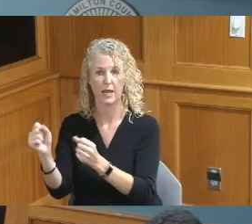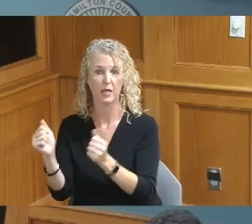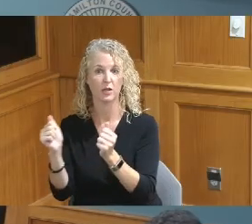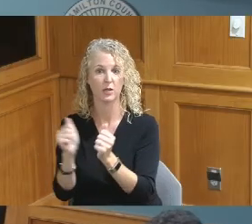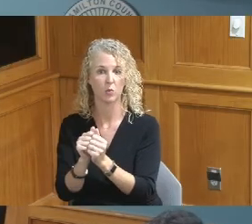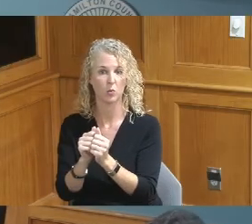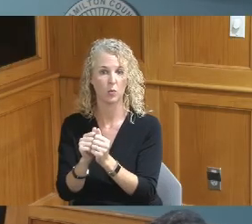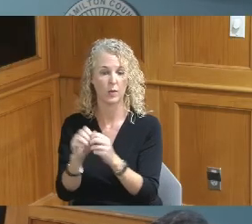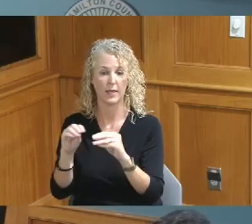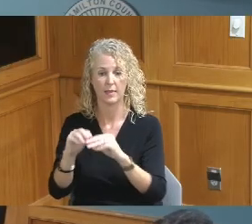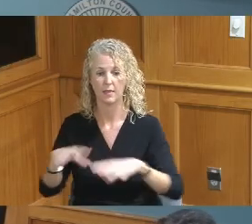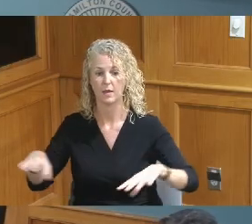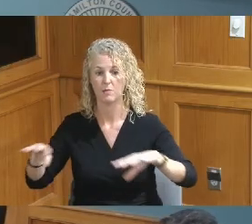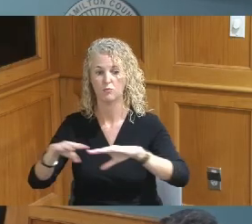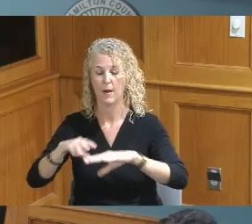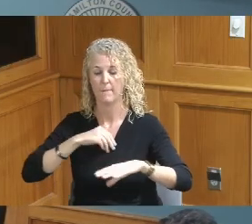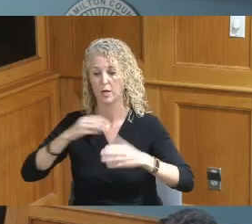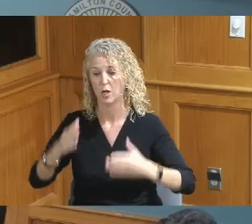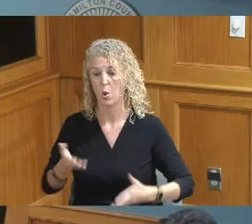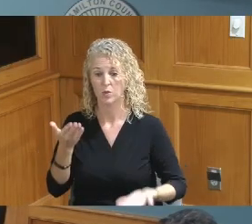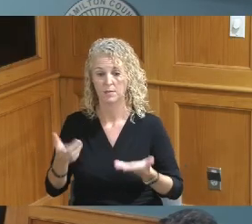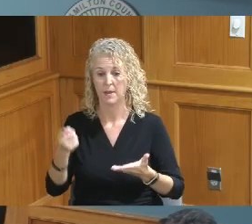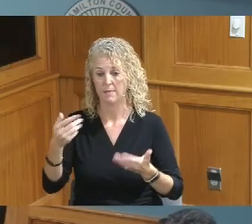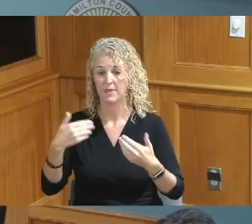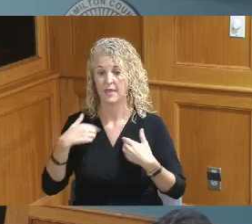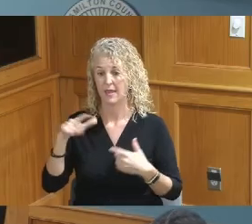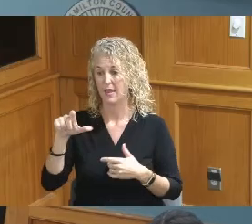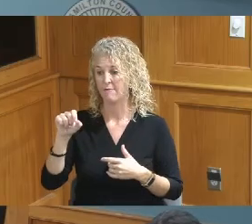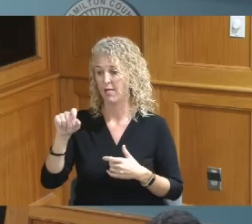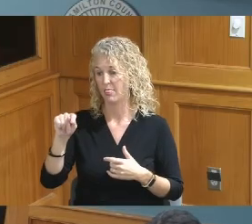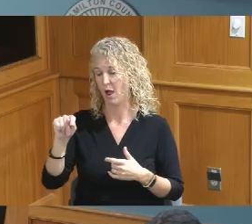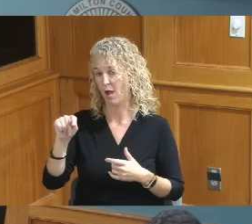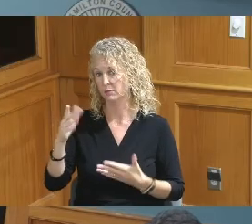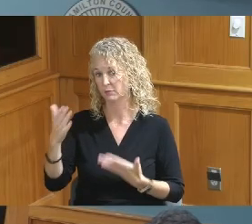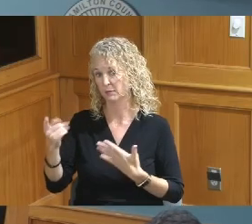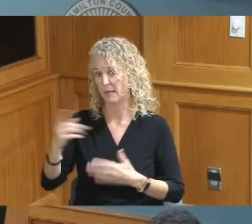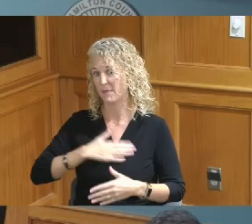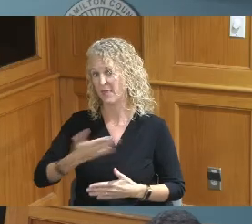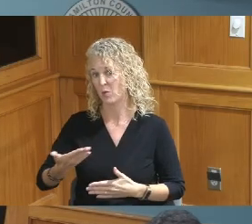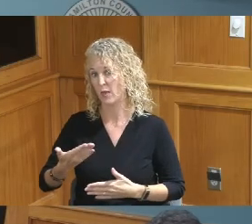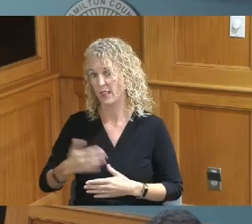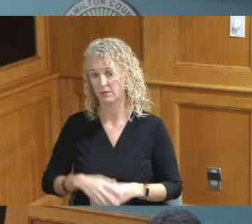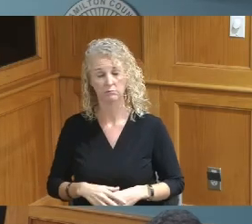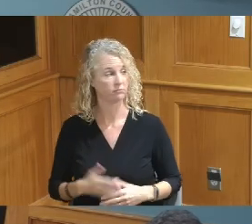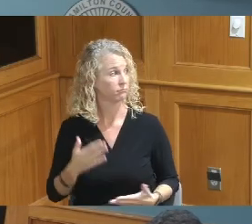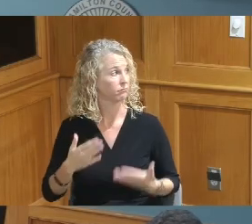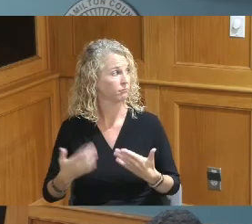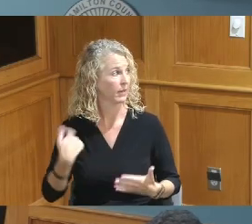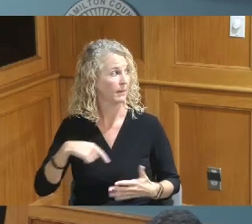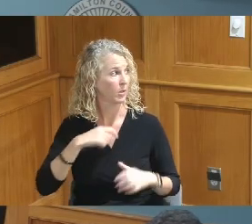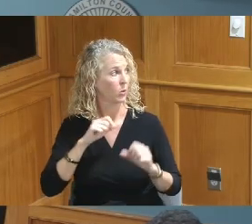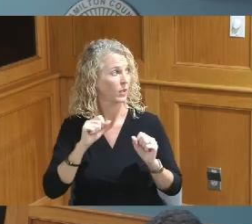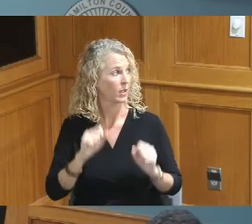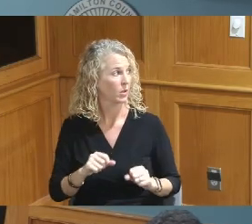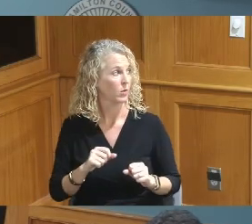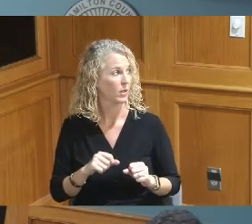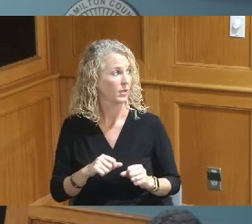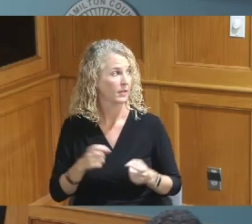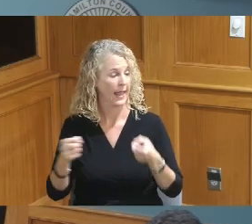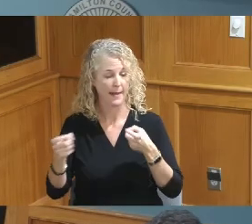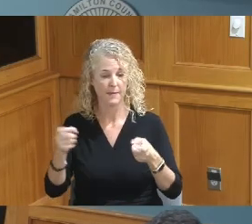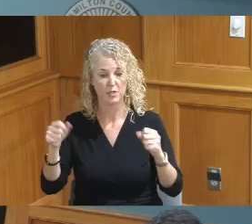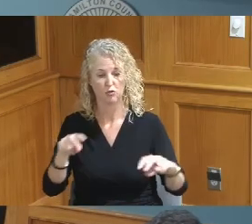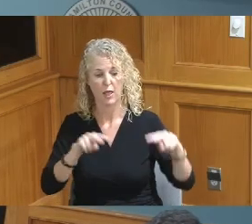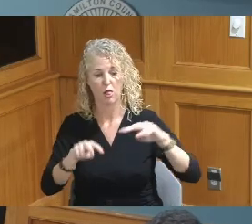many property owners that have a lot and they would be willing to build a tiny home. Maybe we can, administration can